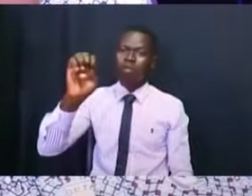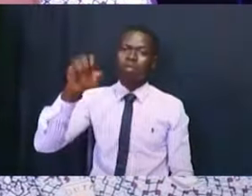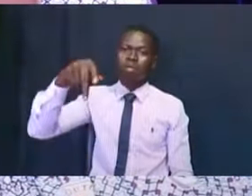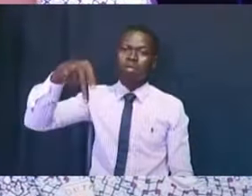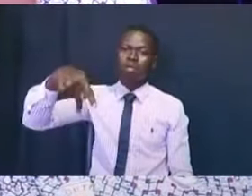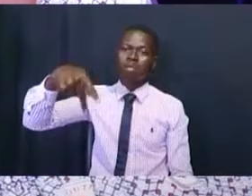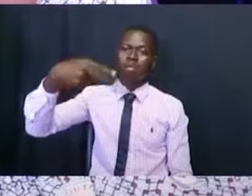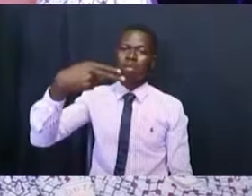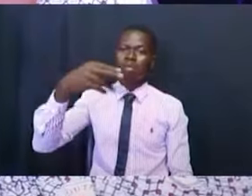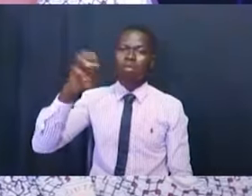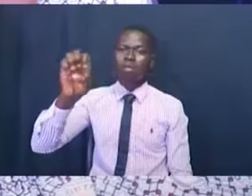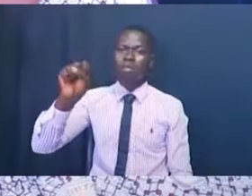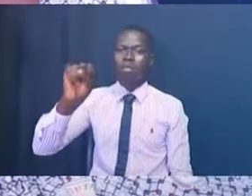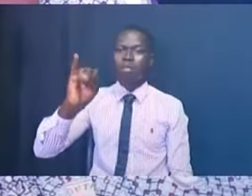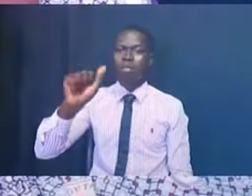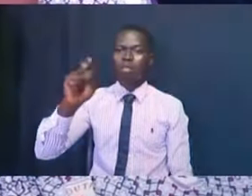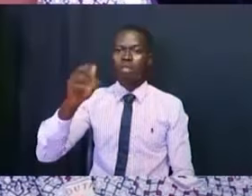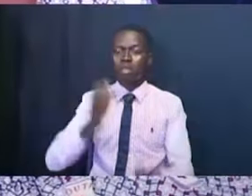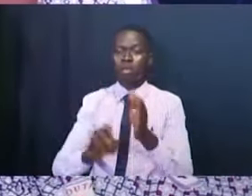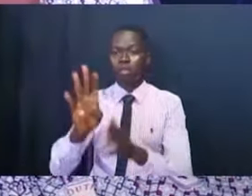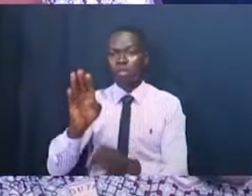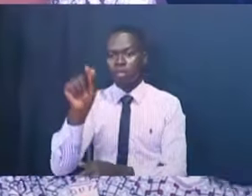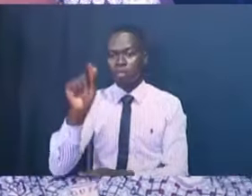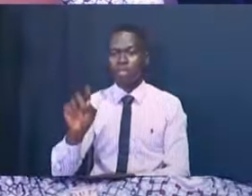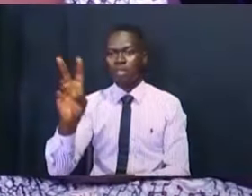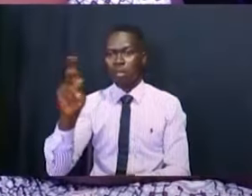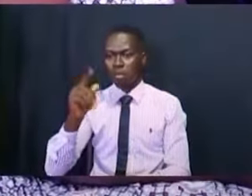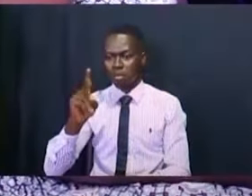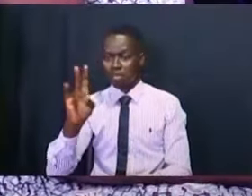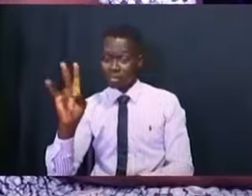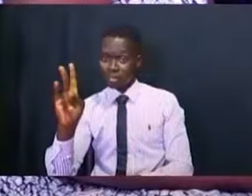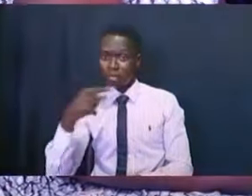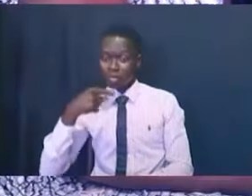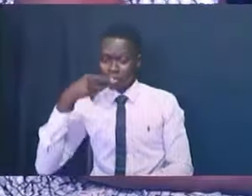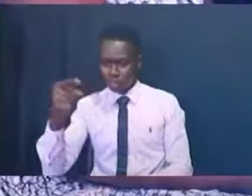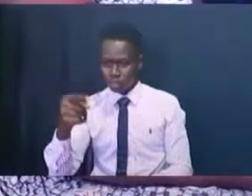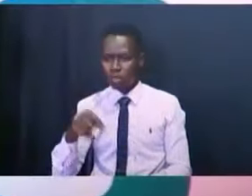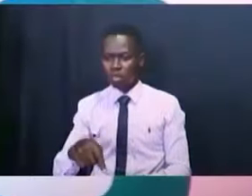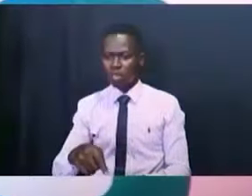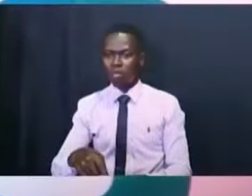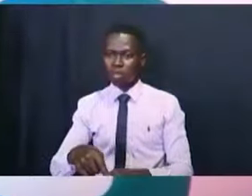verse 17. So I tell you this and insist on it